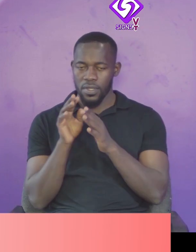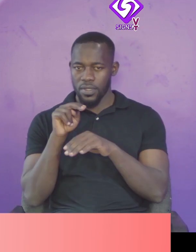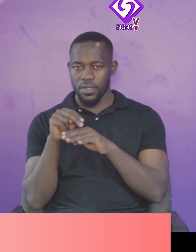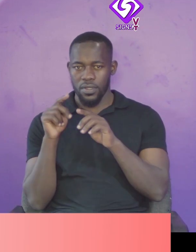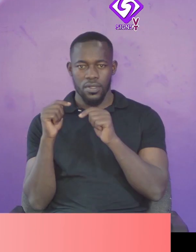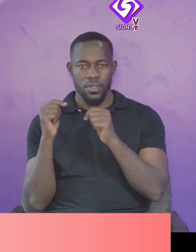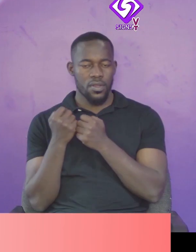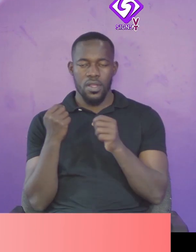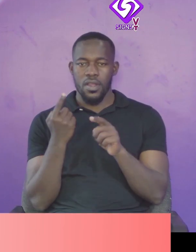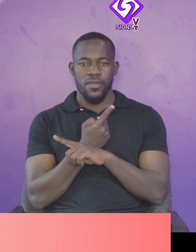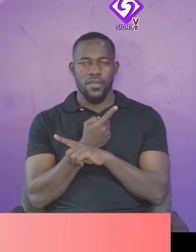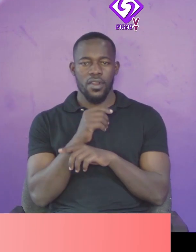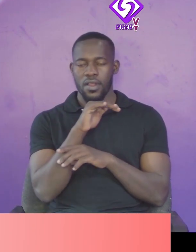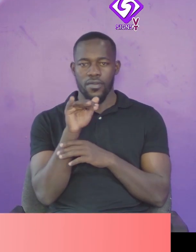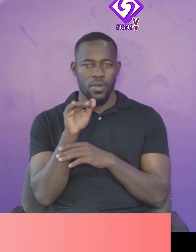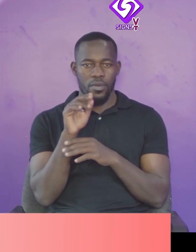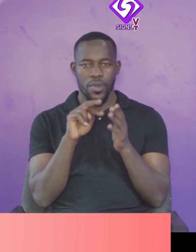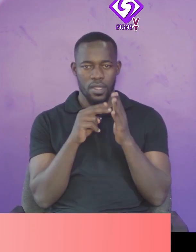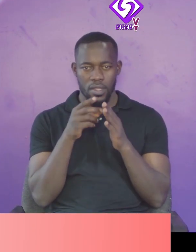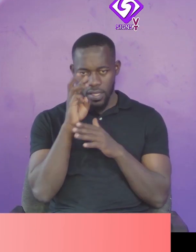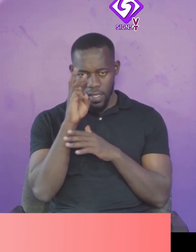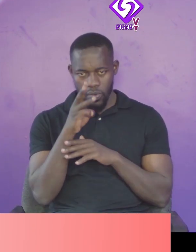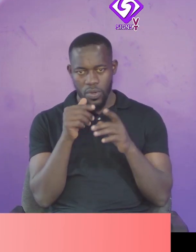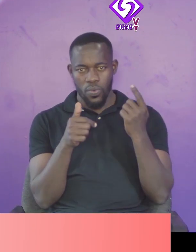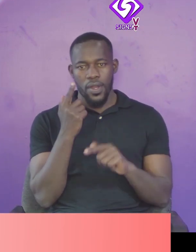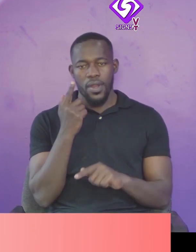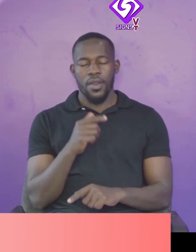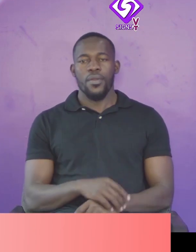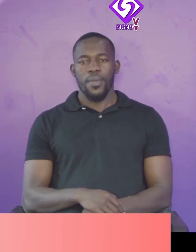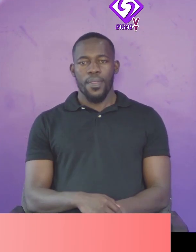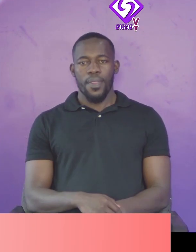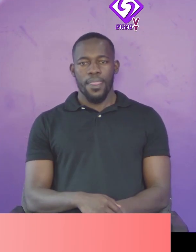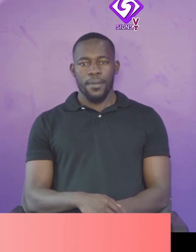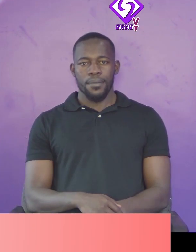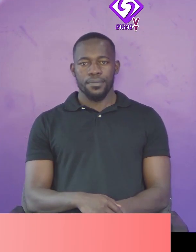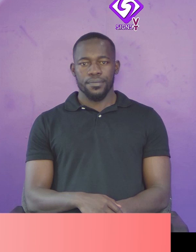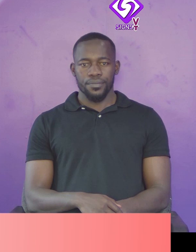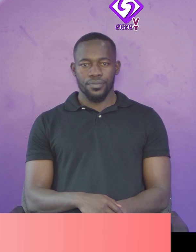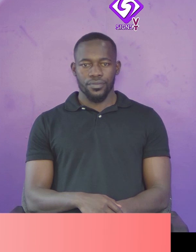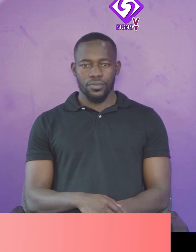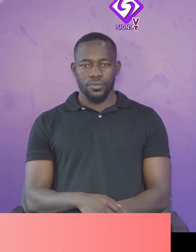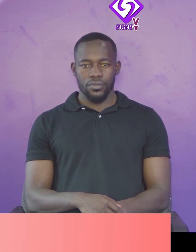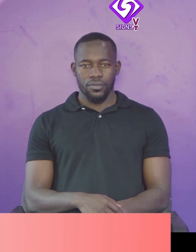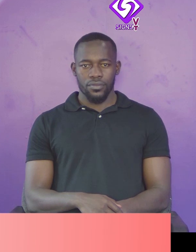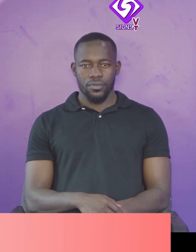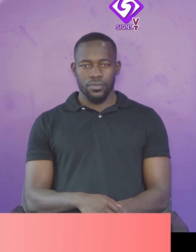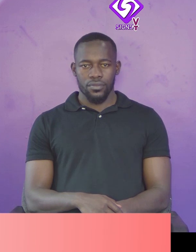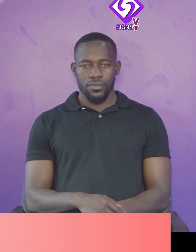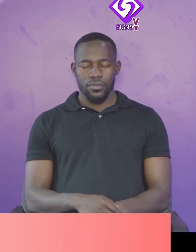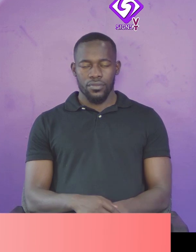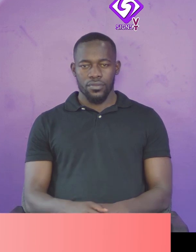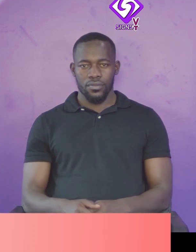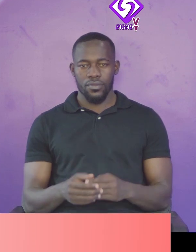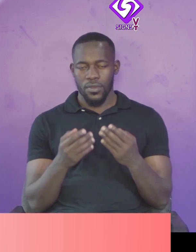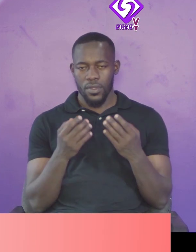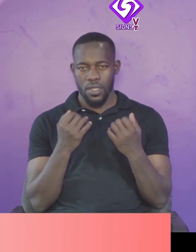cannot underrate them. So they are going to win again. Okay. Let's keep it local. And now I want us to